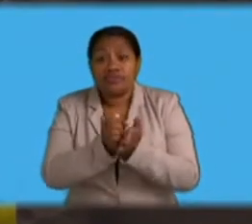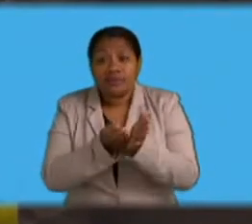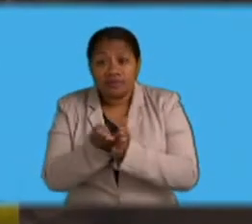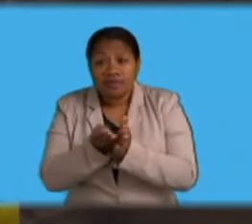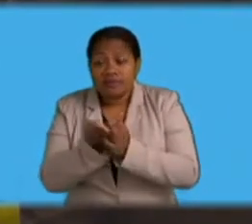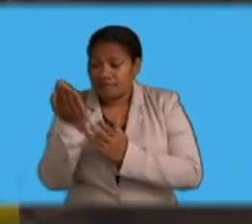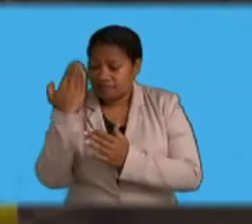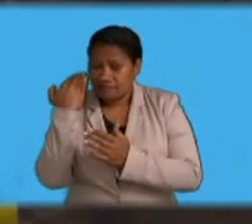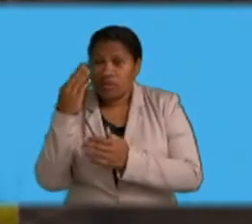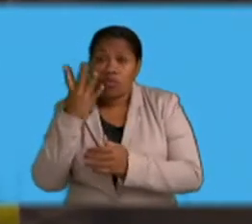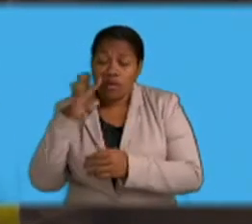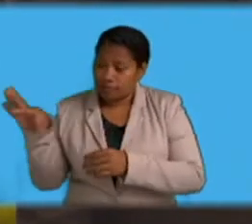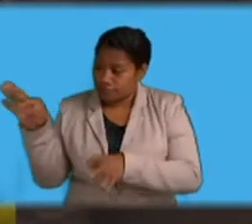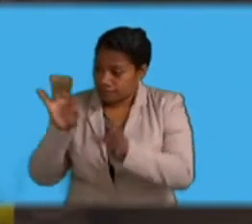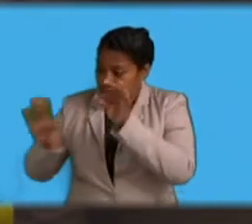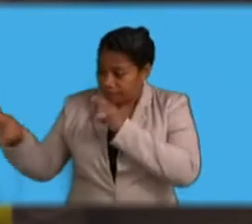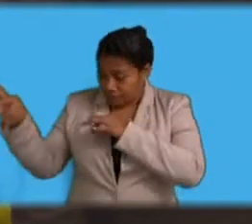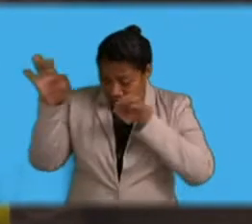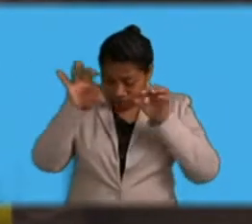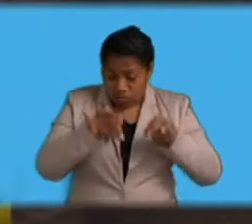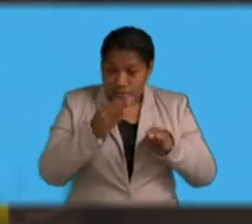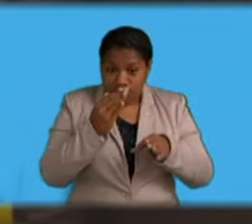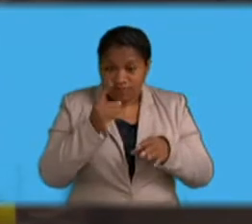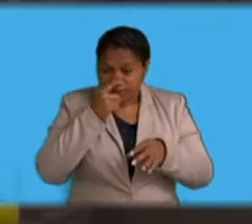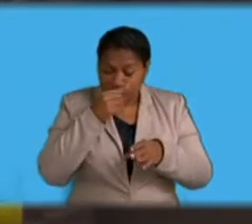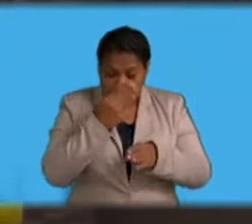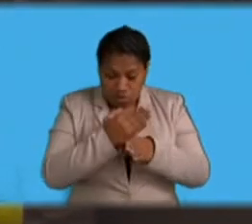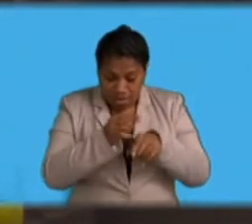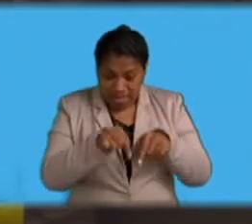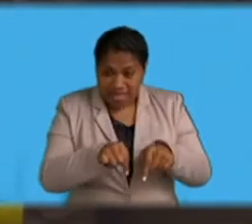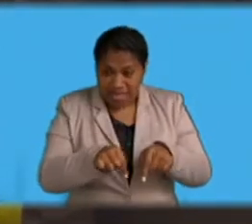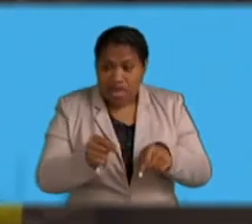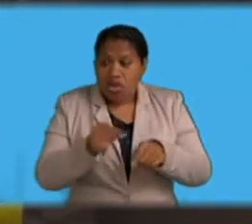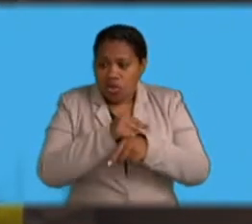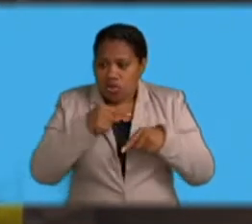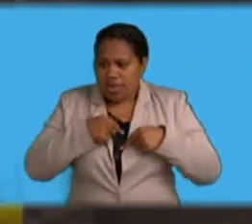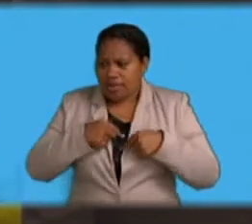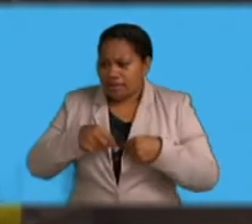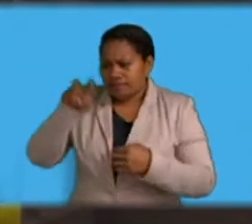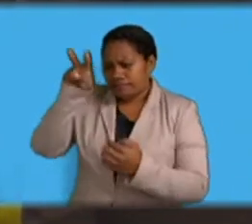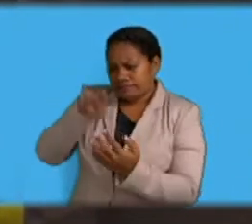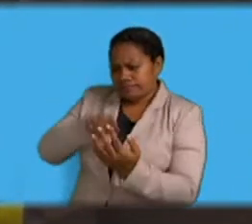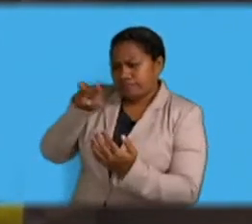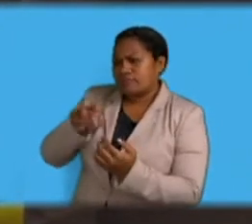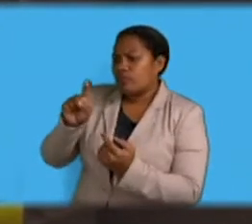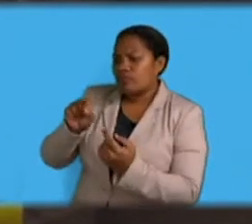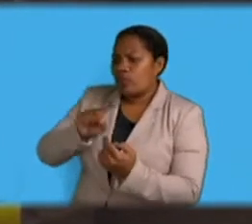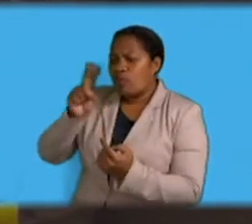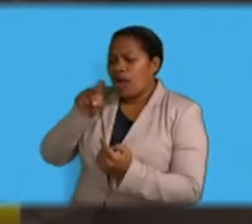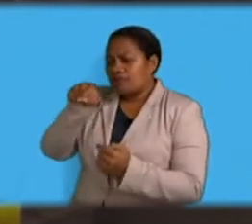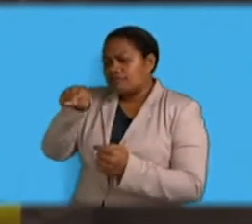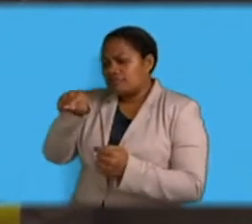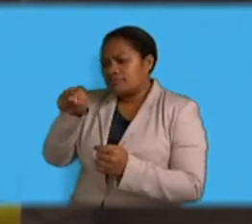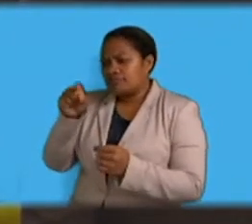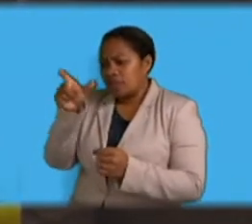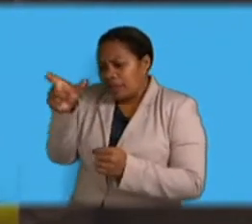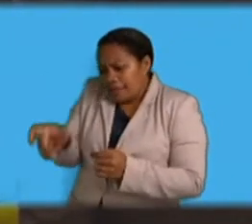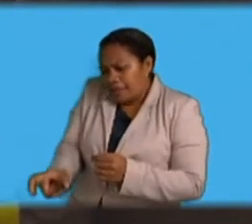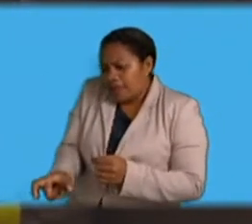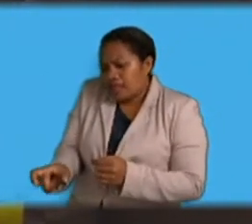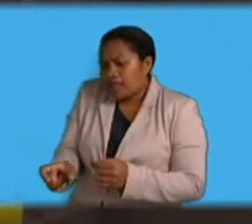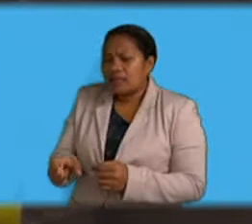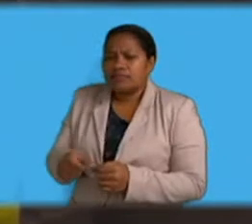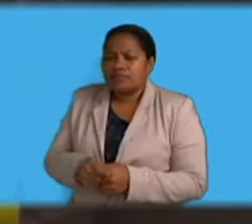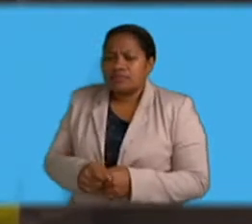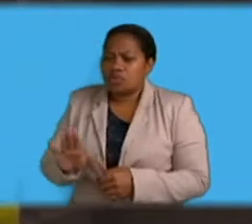we recruited people, it was based on a number of factors. Your ethnicity, your religion, your